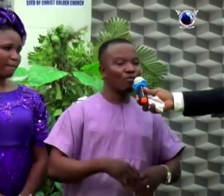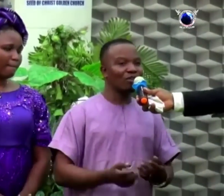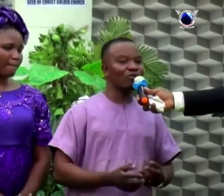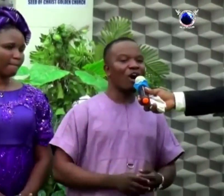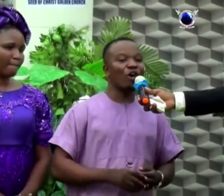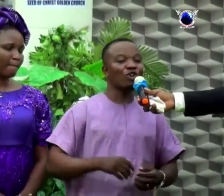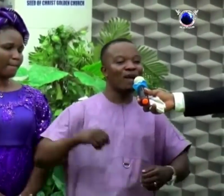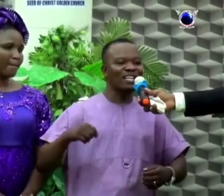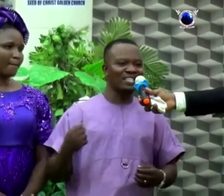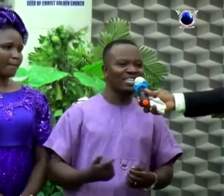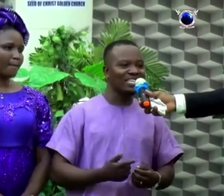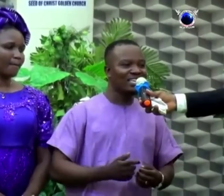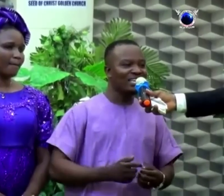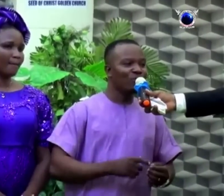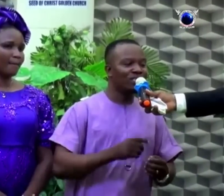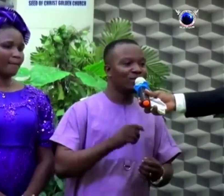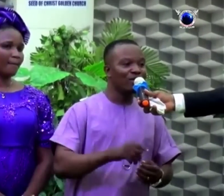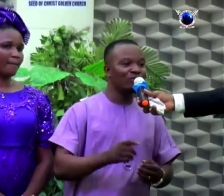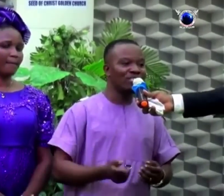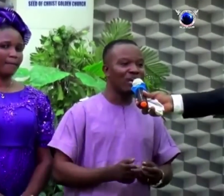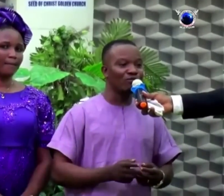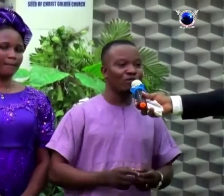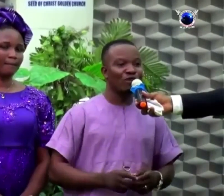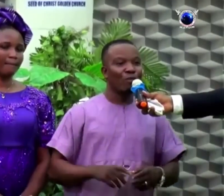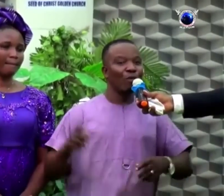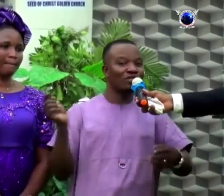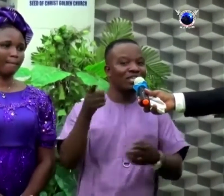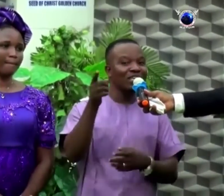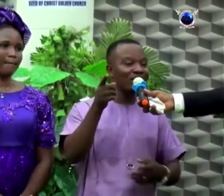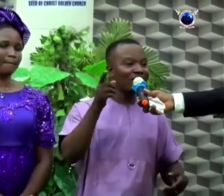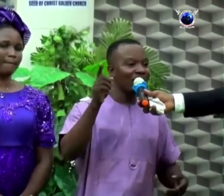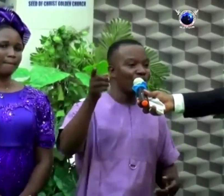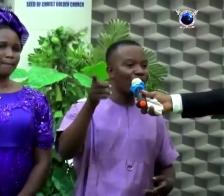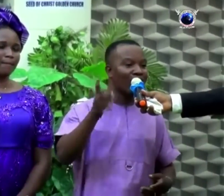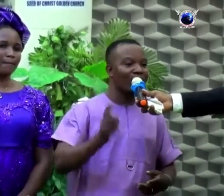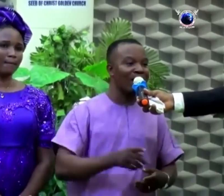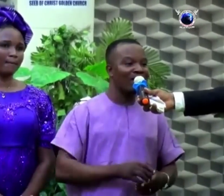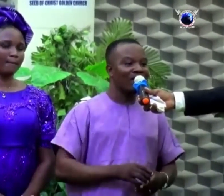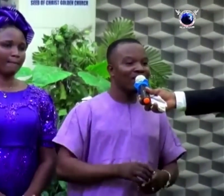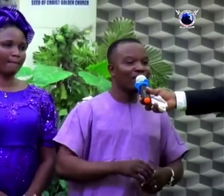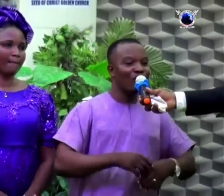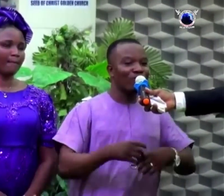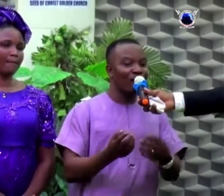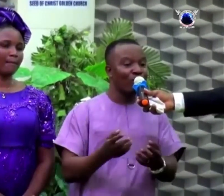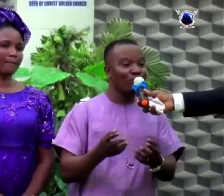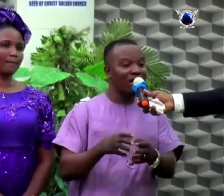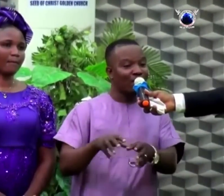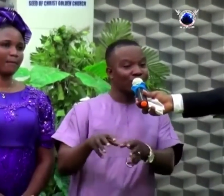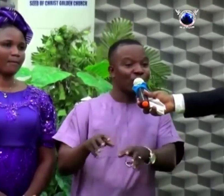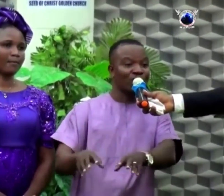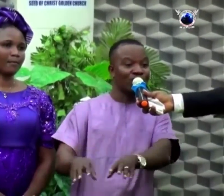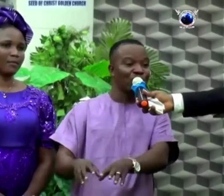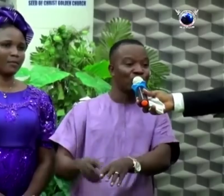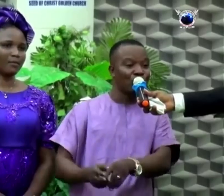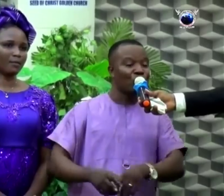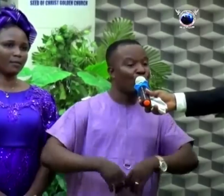mo gbadura ojo bede daddy which is may 27 mo n lo si lufo ape ni won gba mo pe